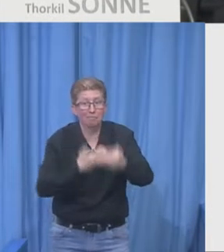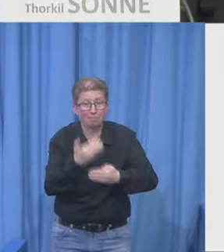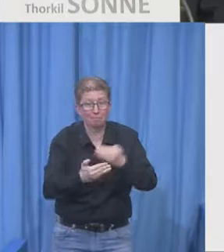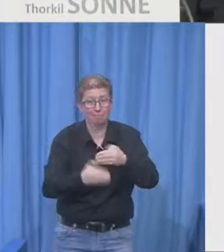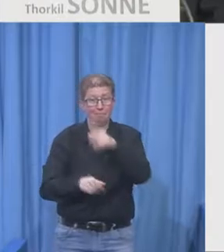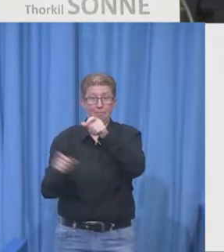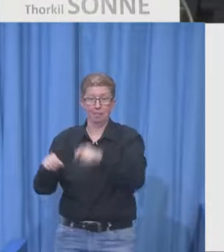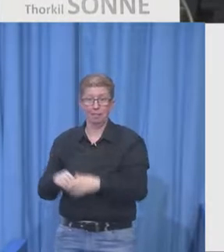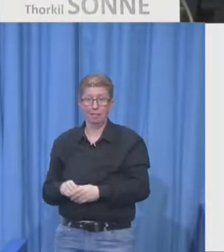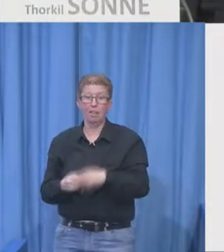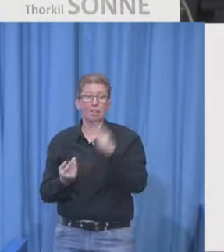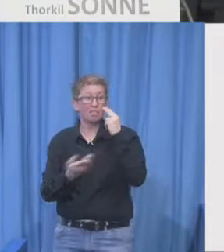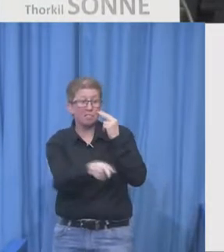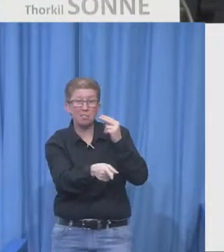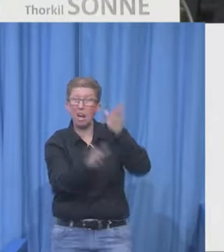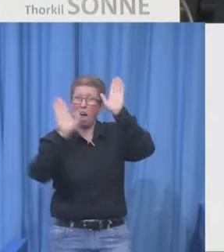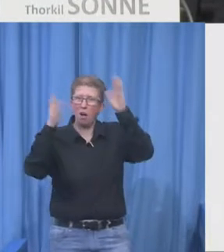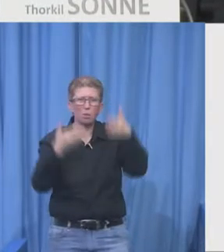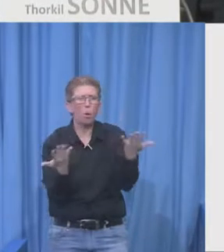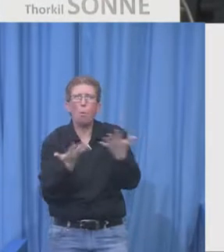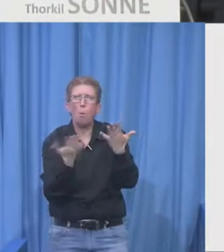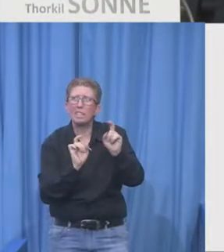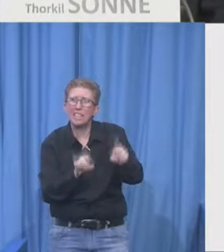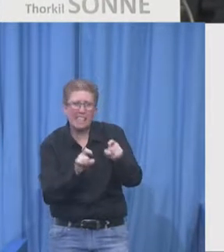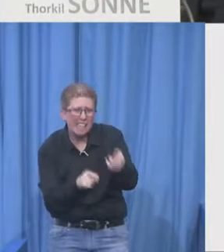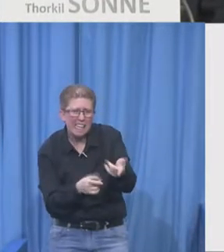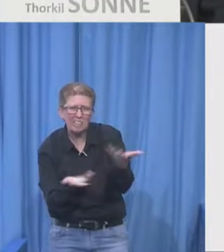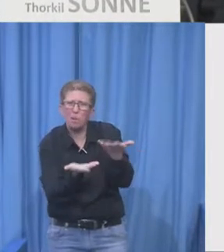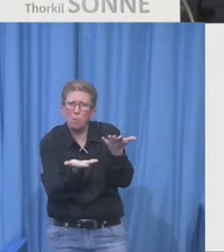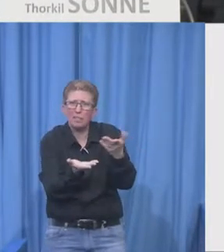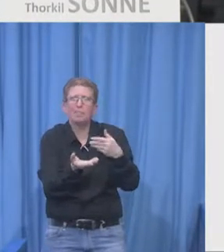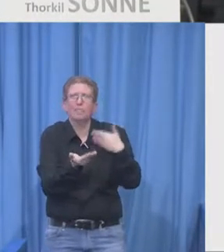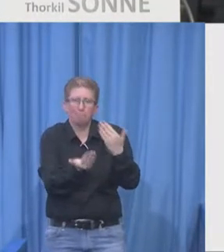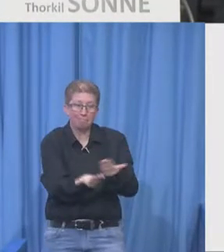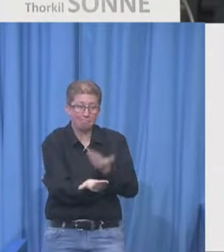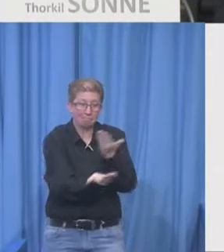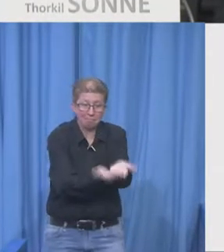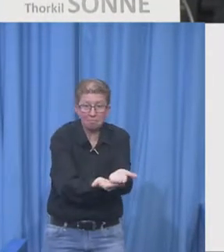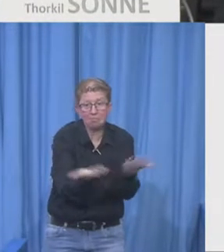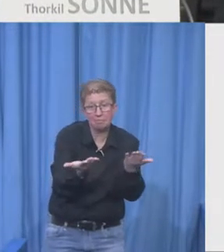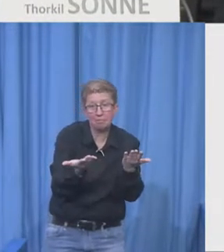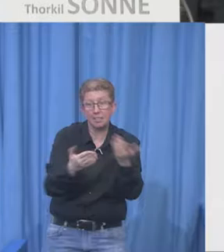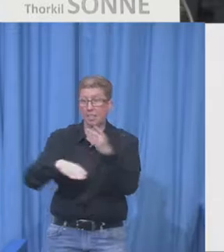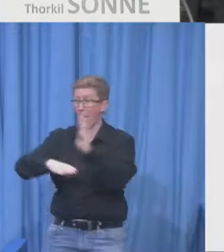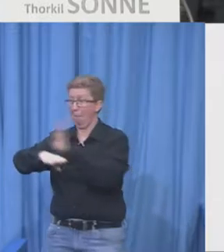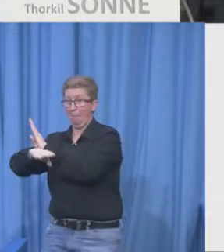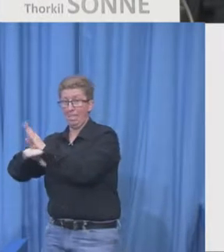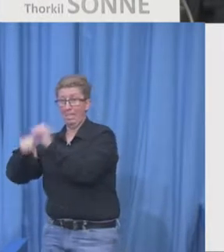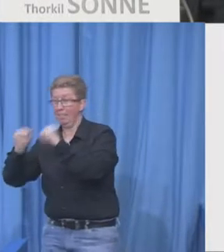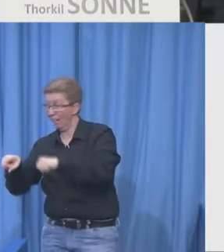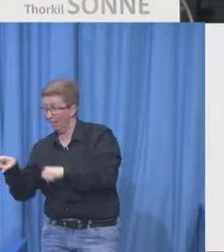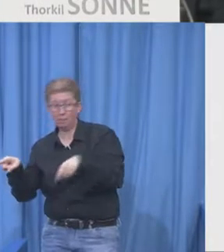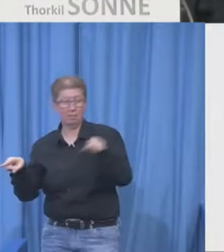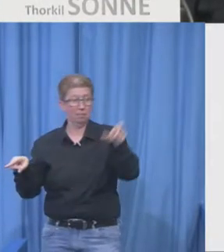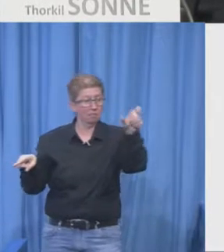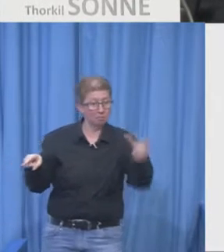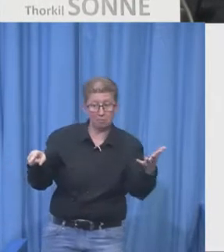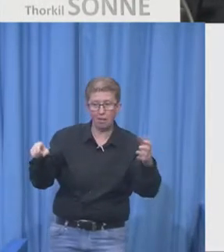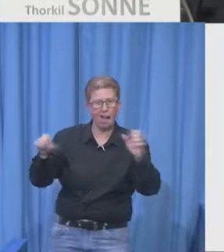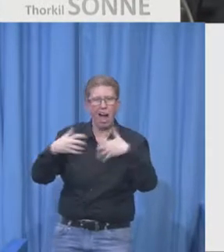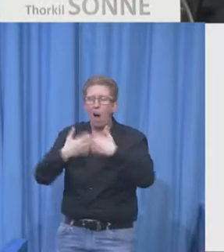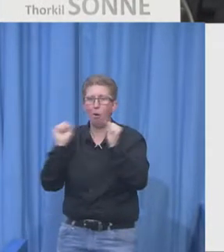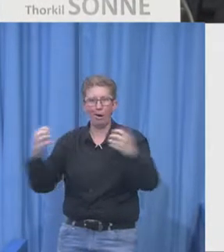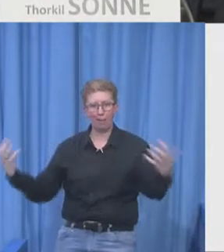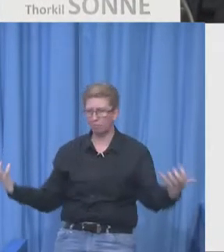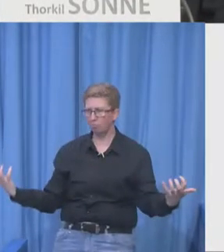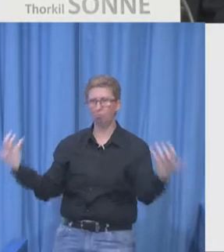space or in the business space that autistic people can be a good fit for? Autistic people typically